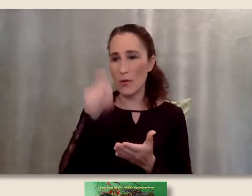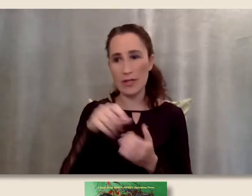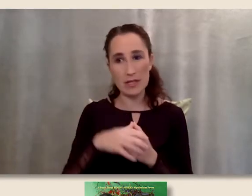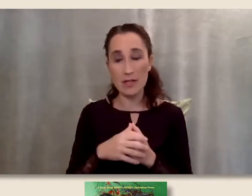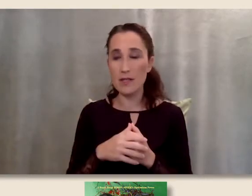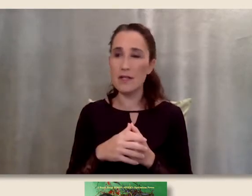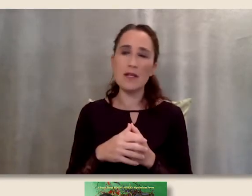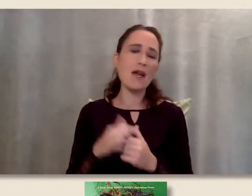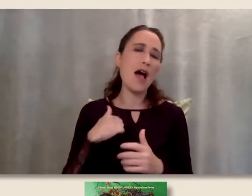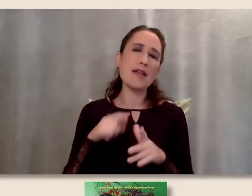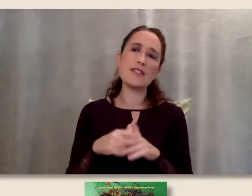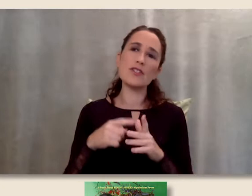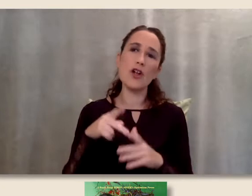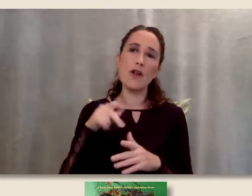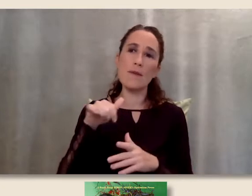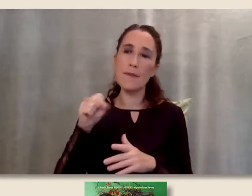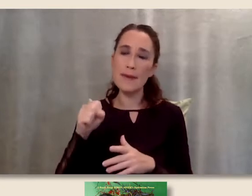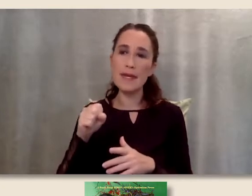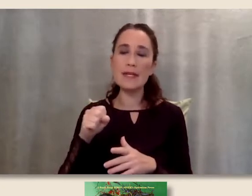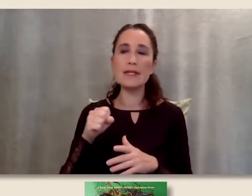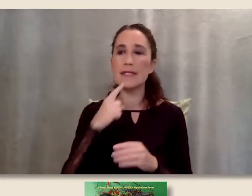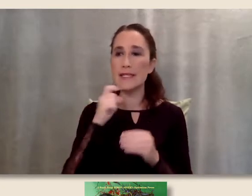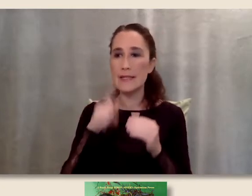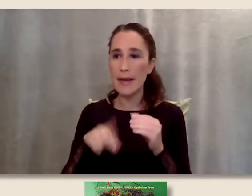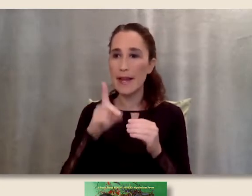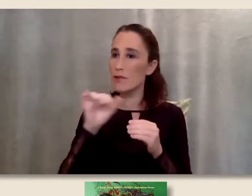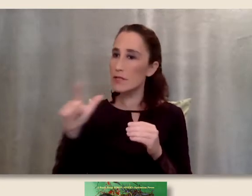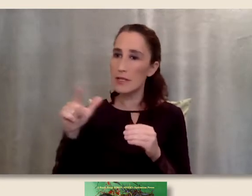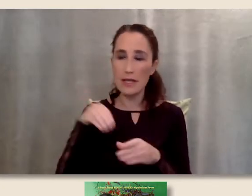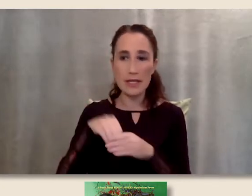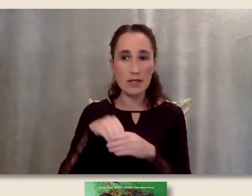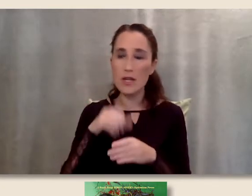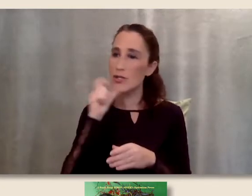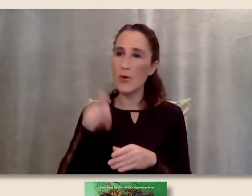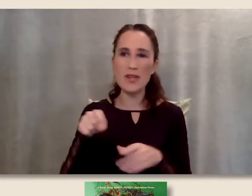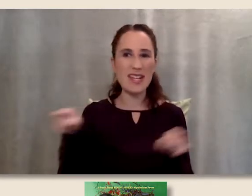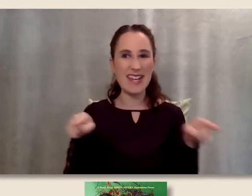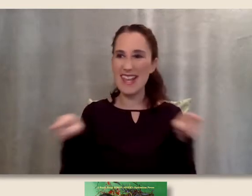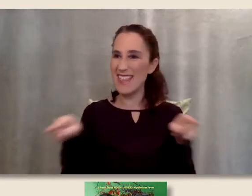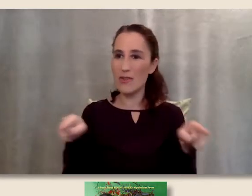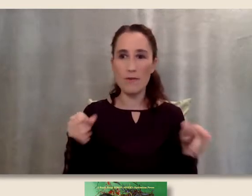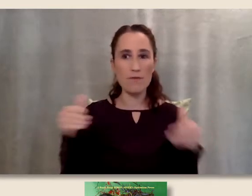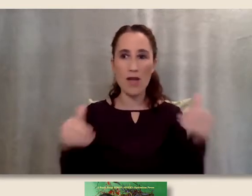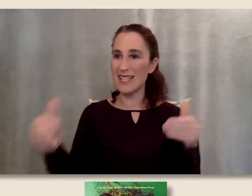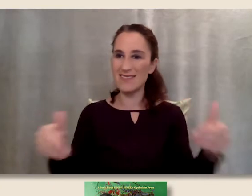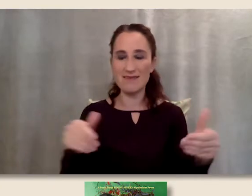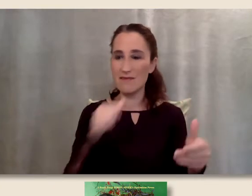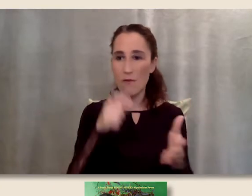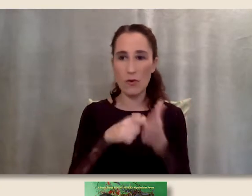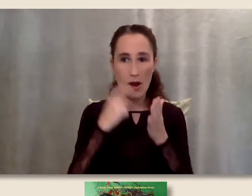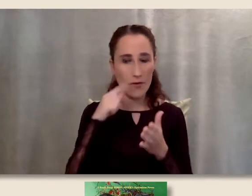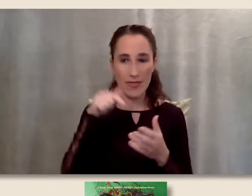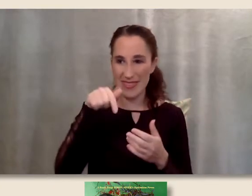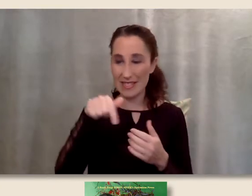started peas indoors, I started tomatoes indoors, some dill, and they don't need scarification or stratification. So basically, here's my seed.